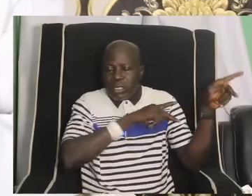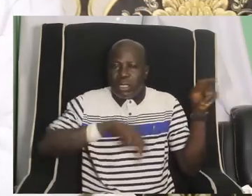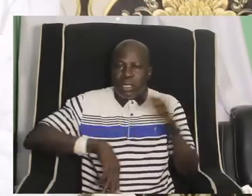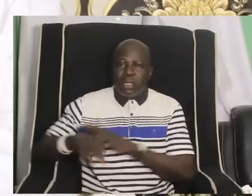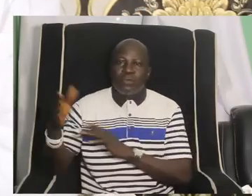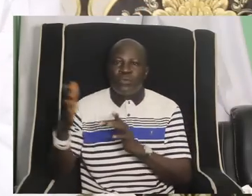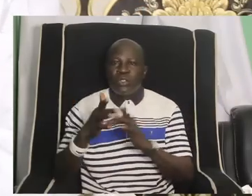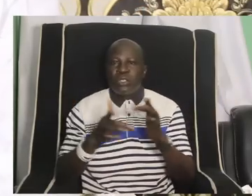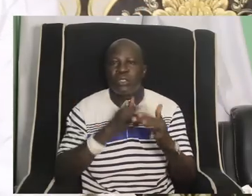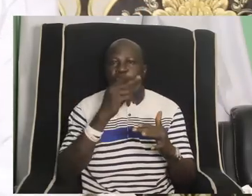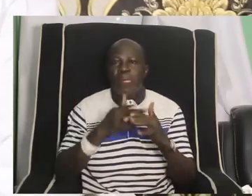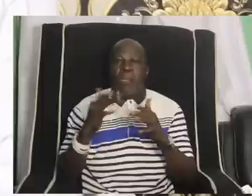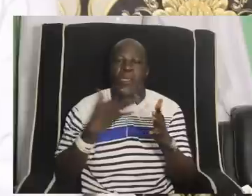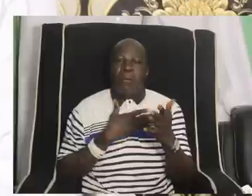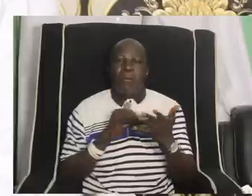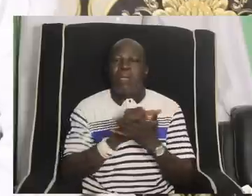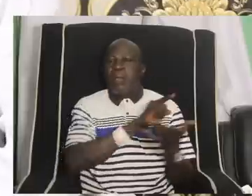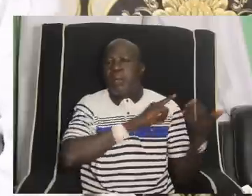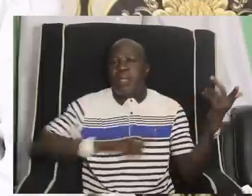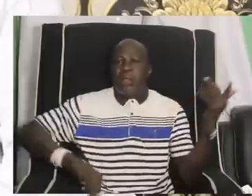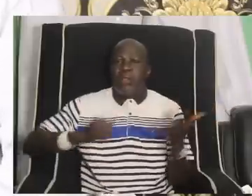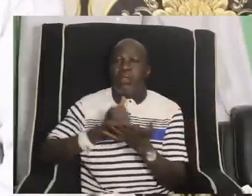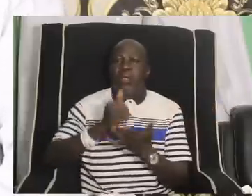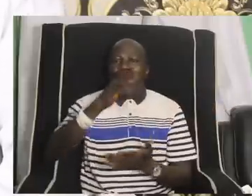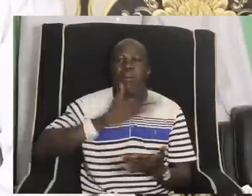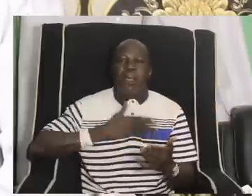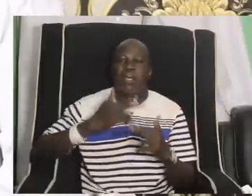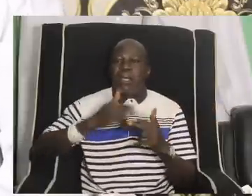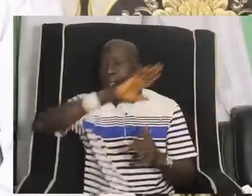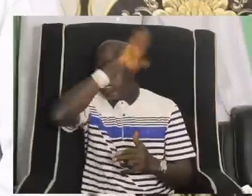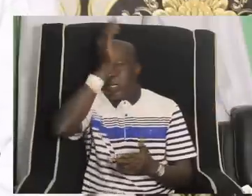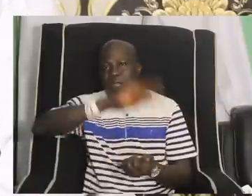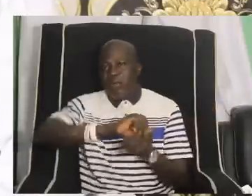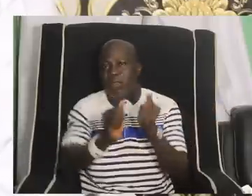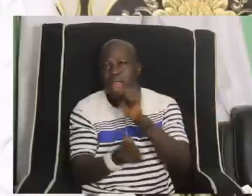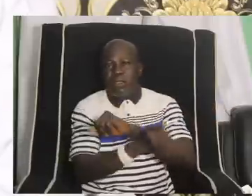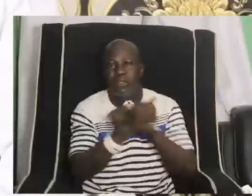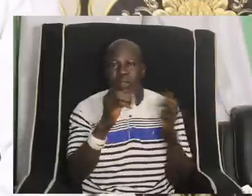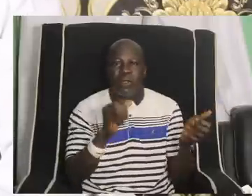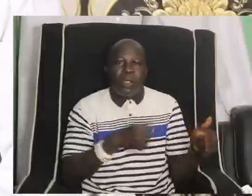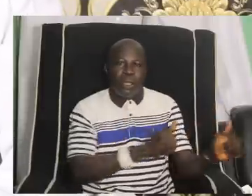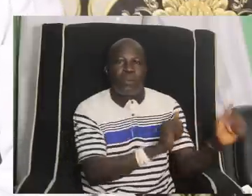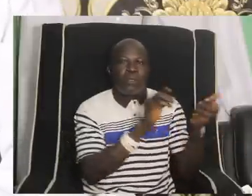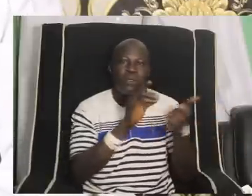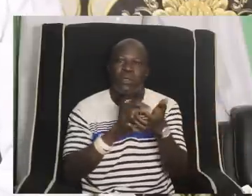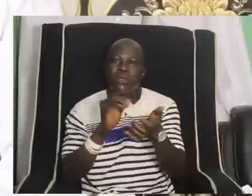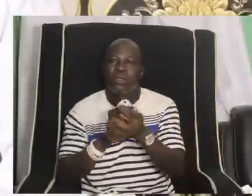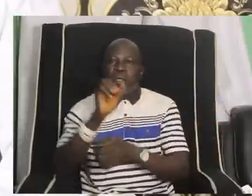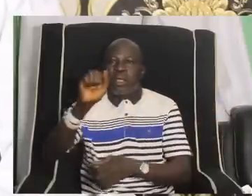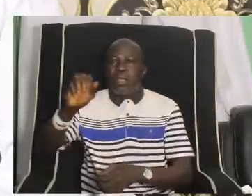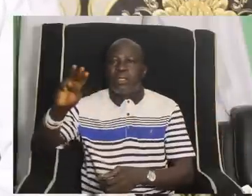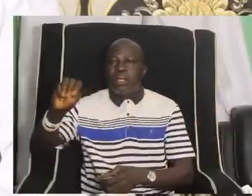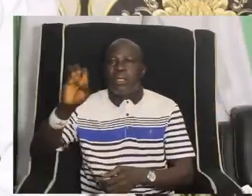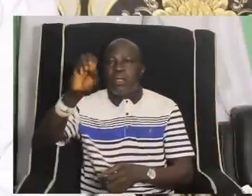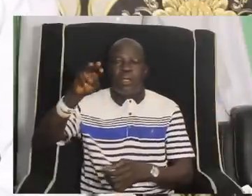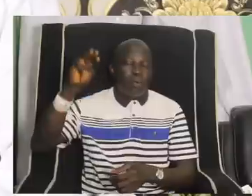Jesus. Oluwa. Amen. Jesus' name. Oruko no yipada. My name never changed. It's apostle. Dr.